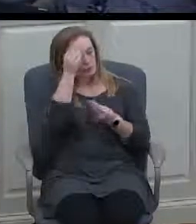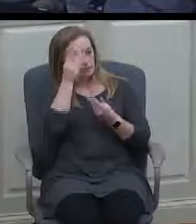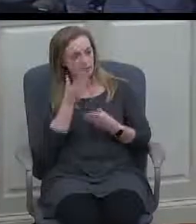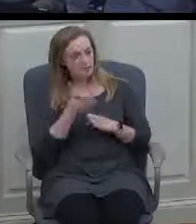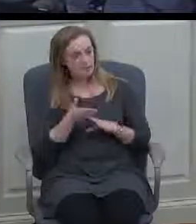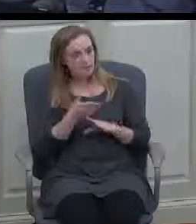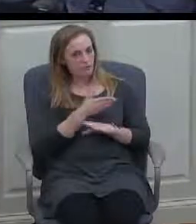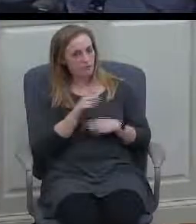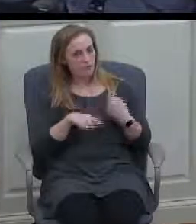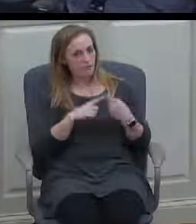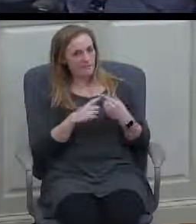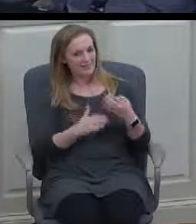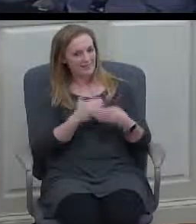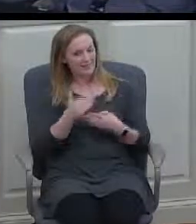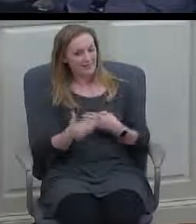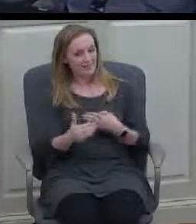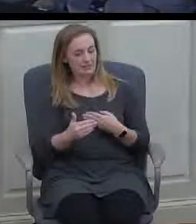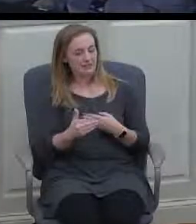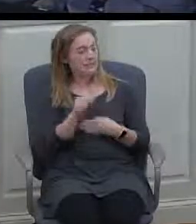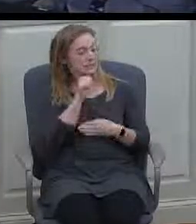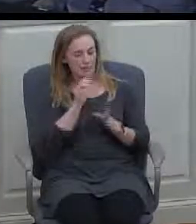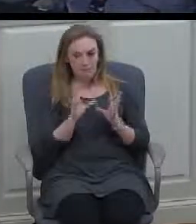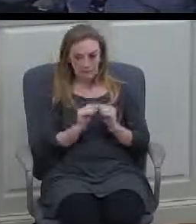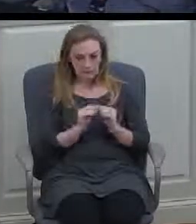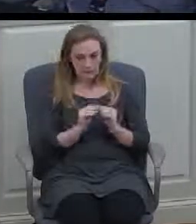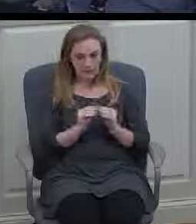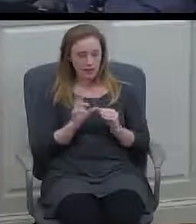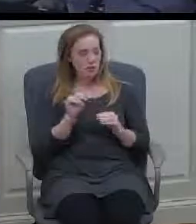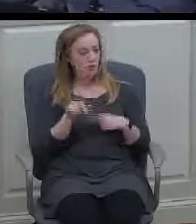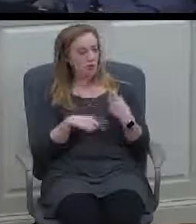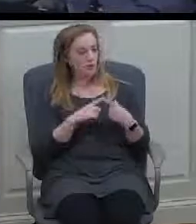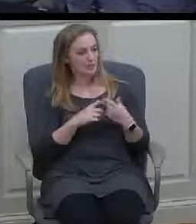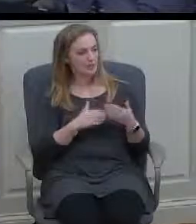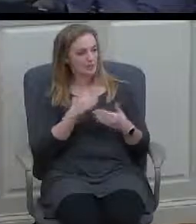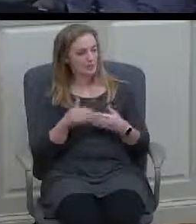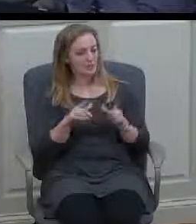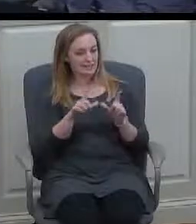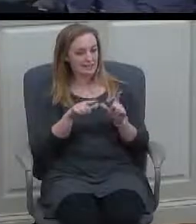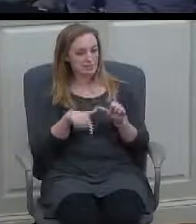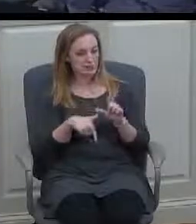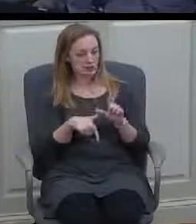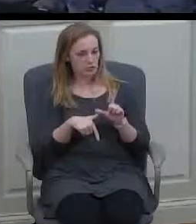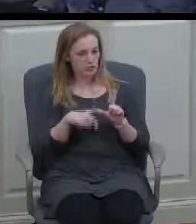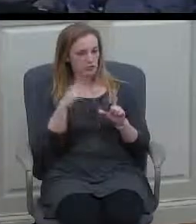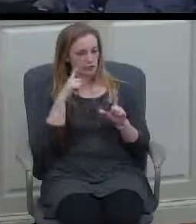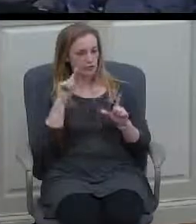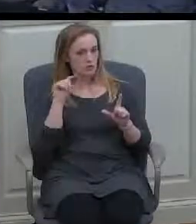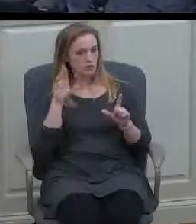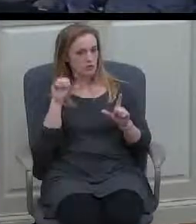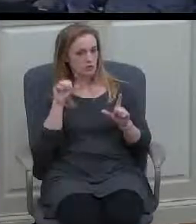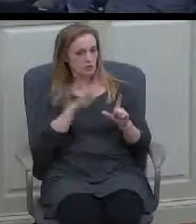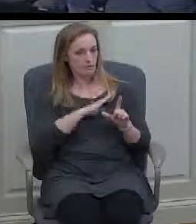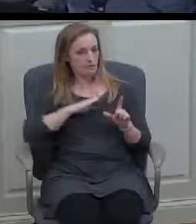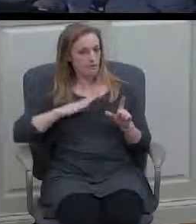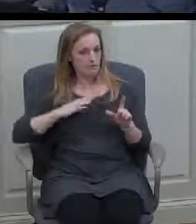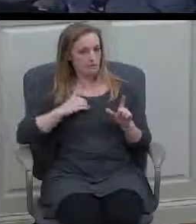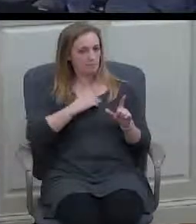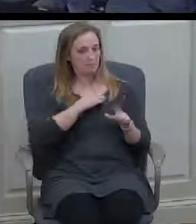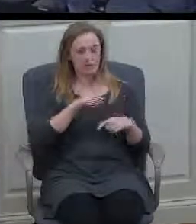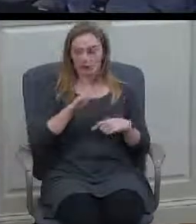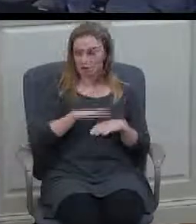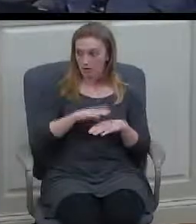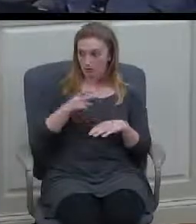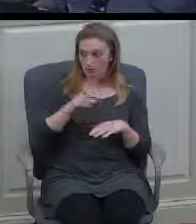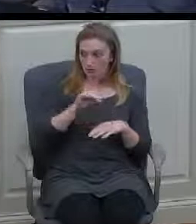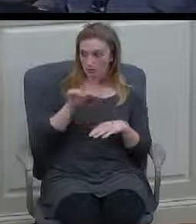when the next, Meeting is. not meeting, Oh. when the next expiration of board members. On is. planning and zoning?